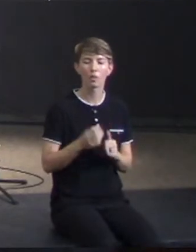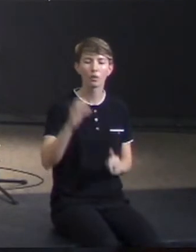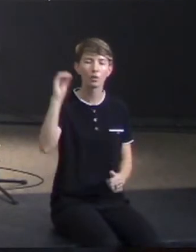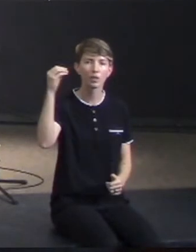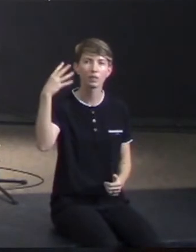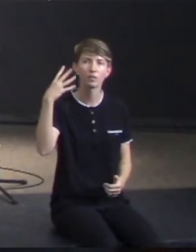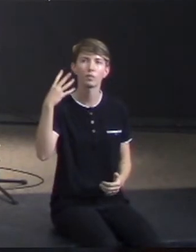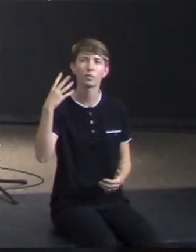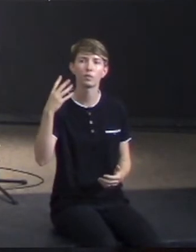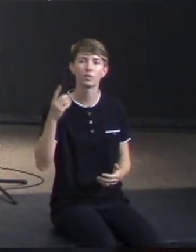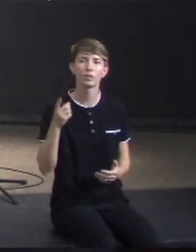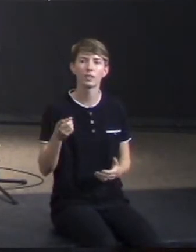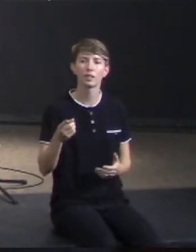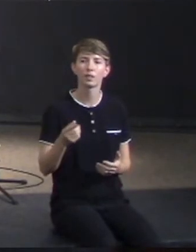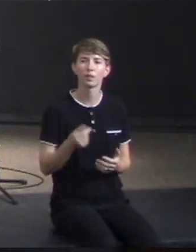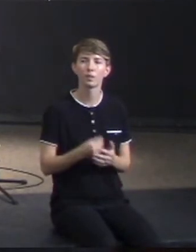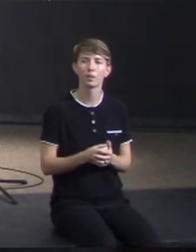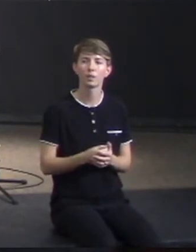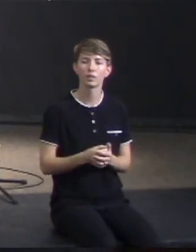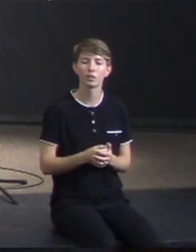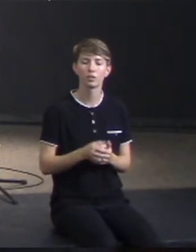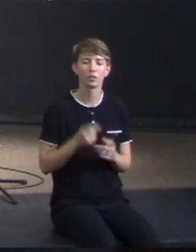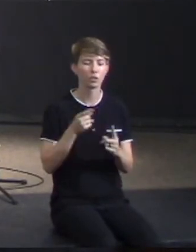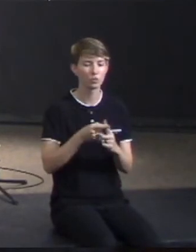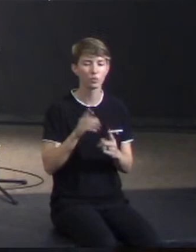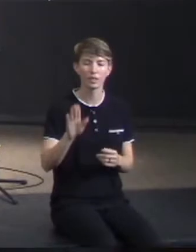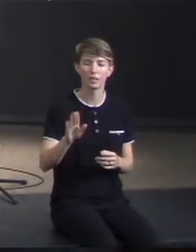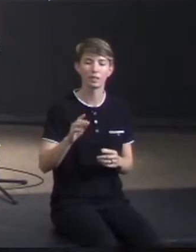his disciples, but to, you know, everyone.